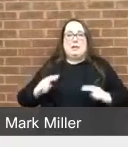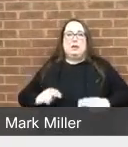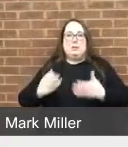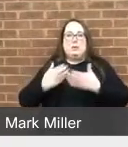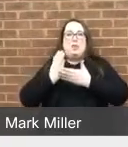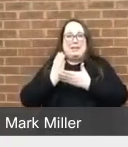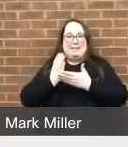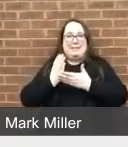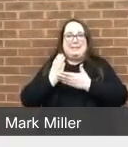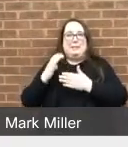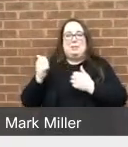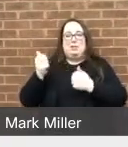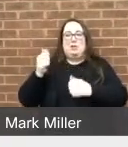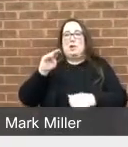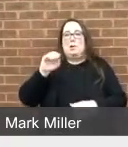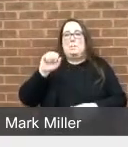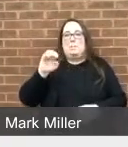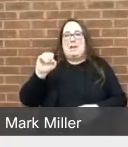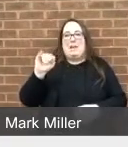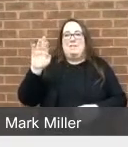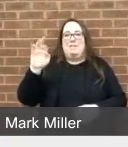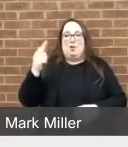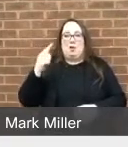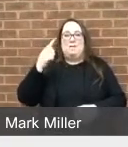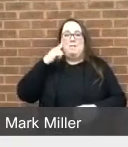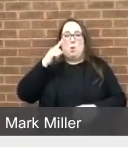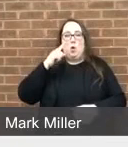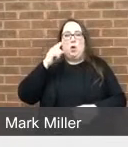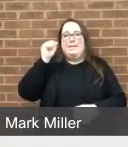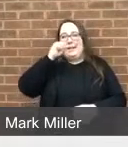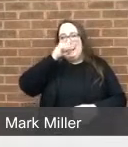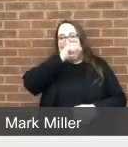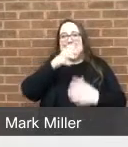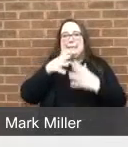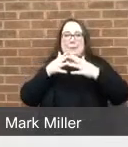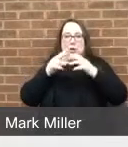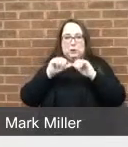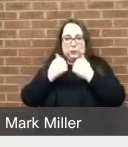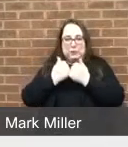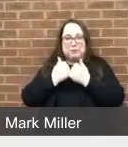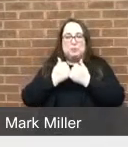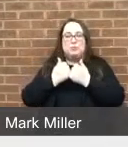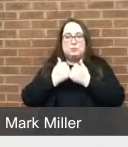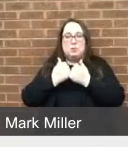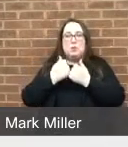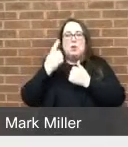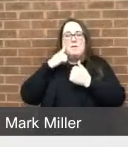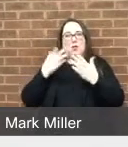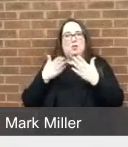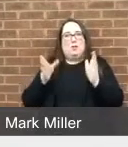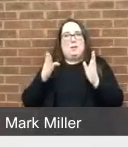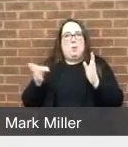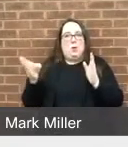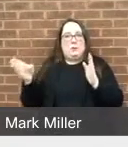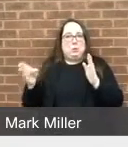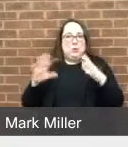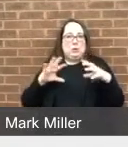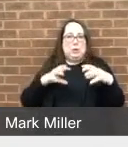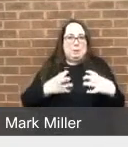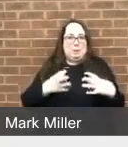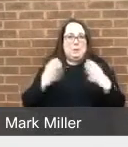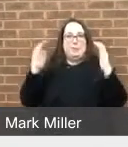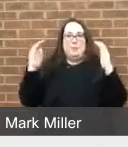Fong, President of the Taiwanese American Association of the Greater Baltimore Chapter.